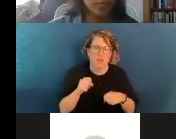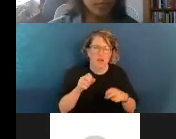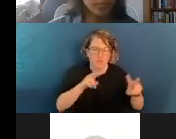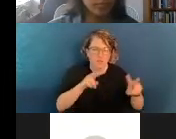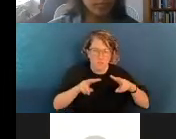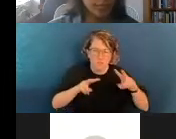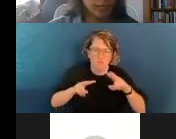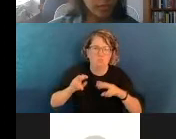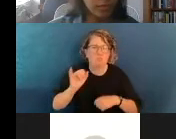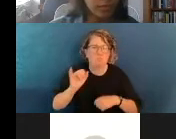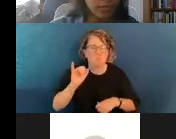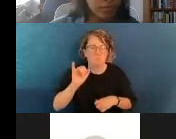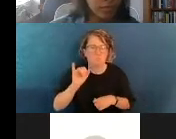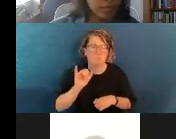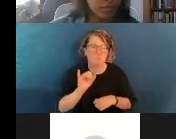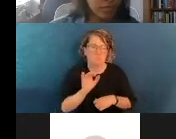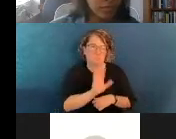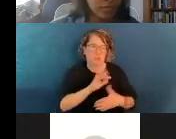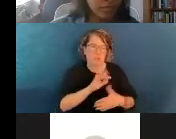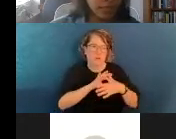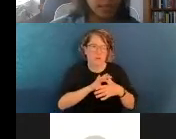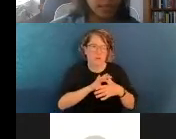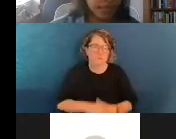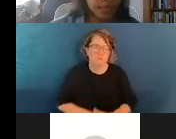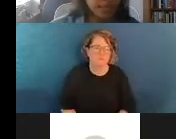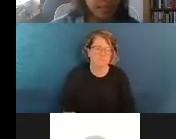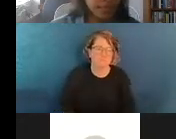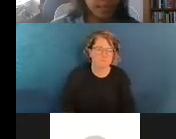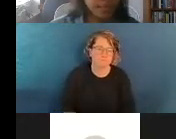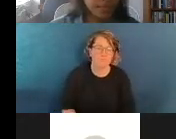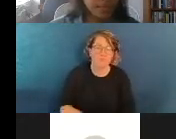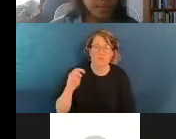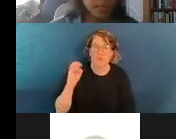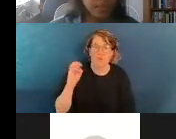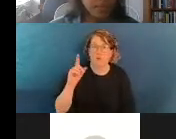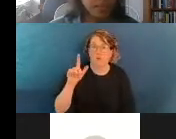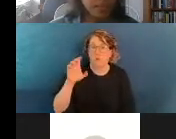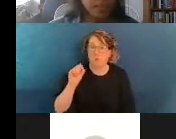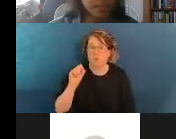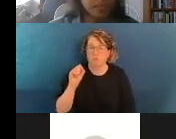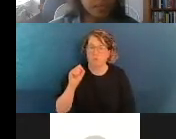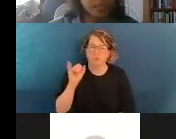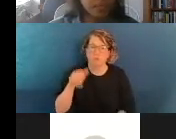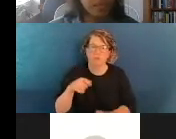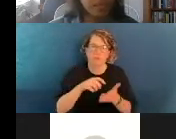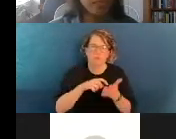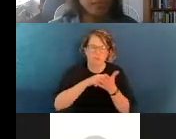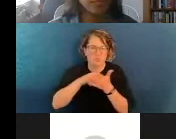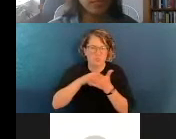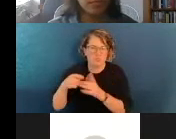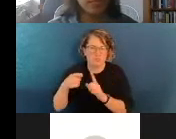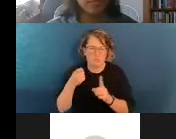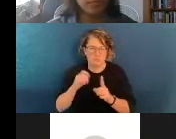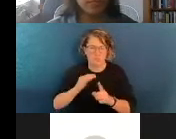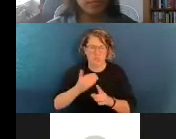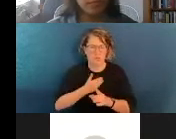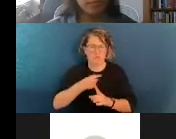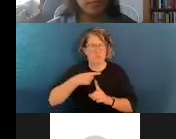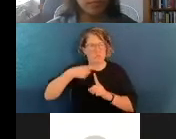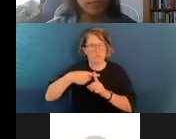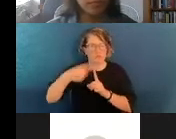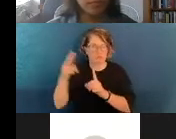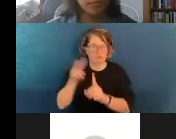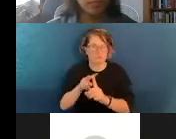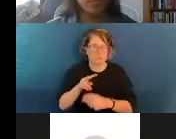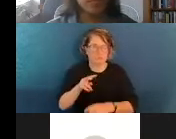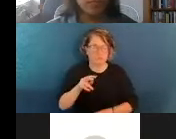we adopted. The modules overall were written from a very positive place in that we recognize that we all have